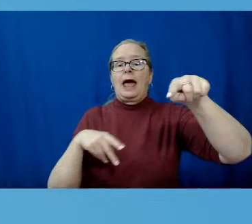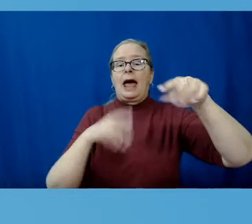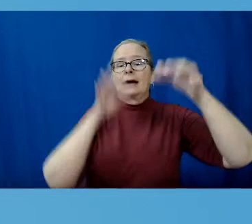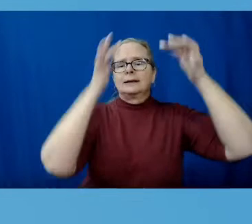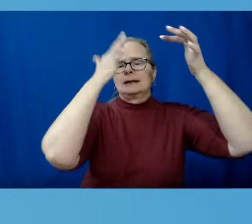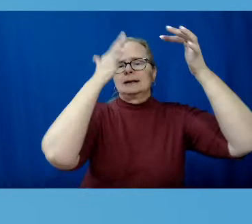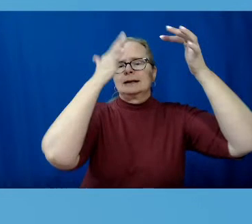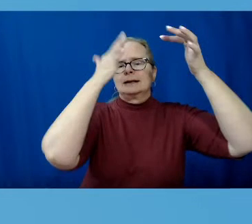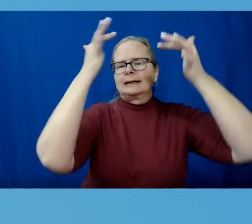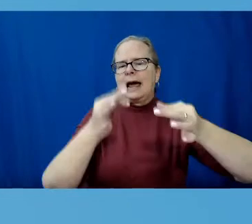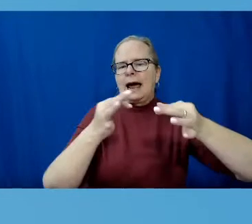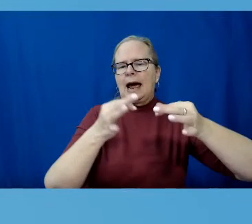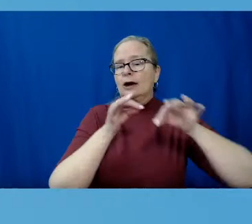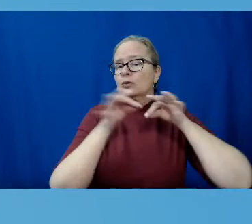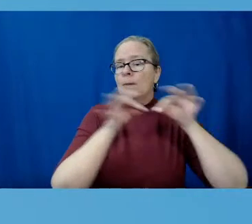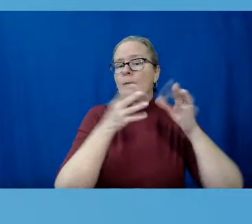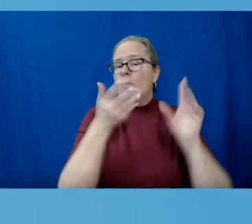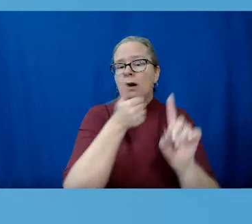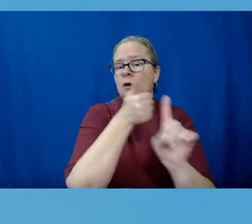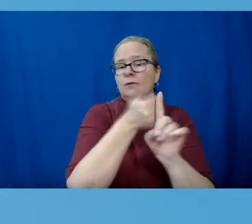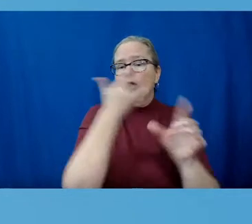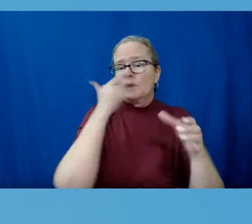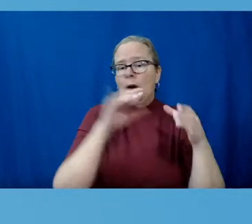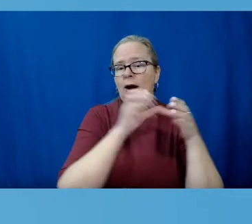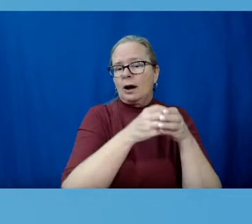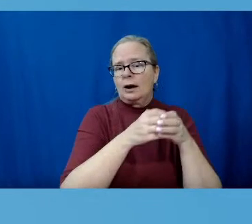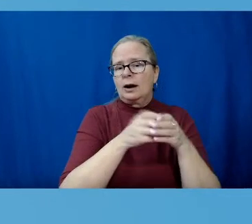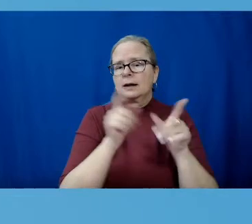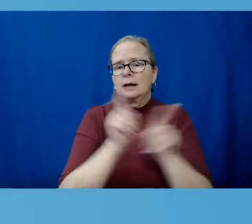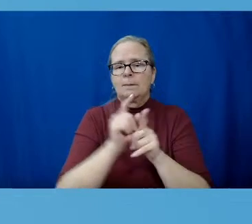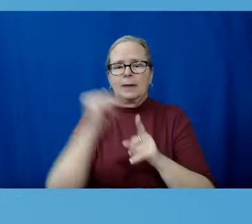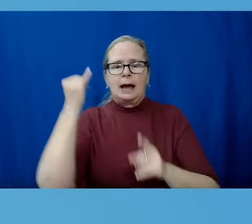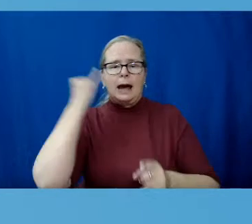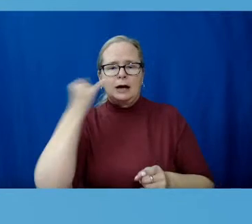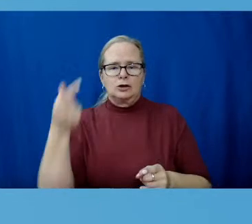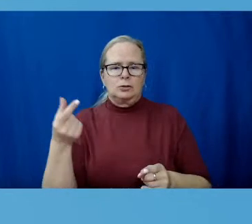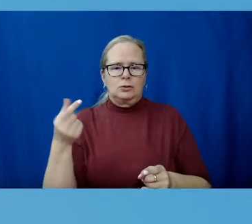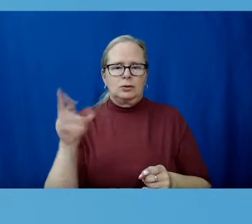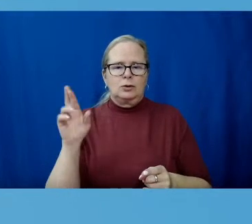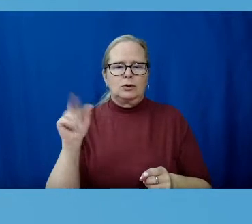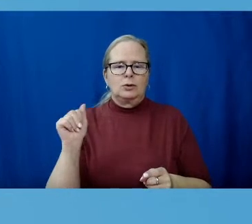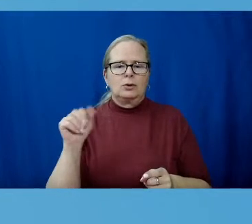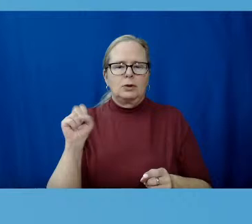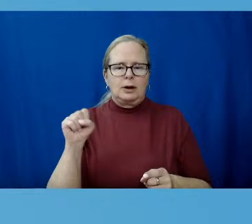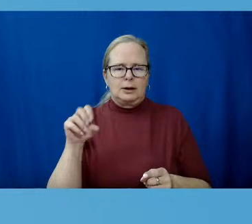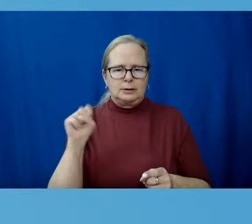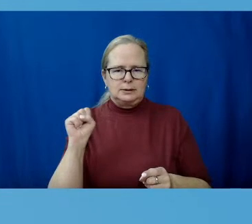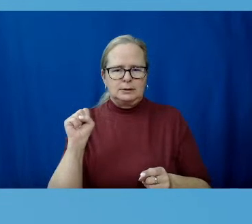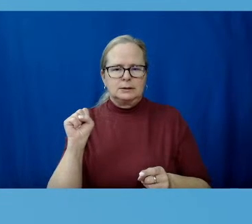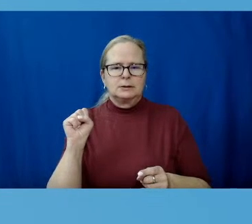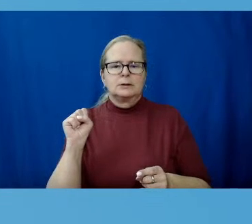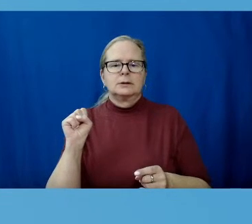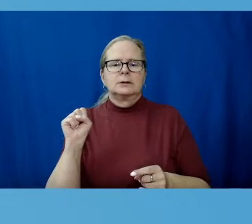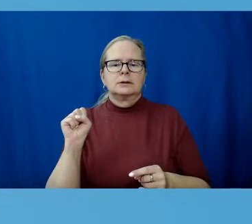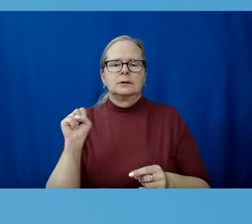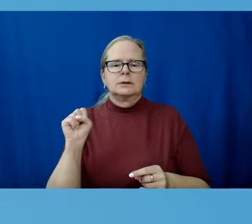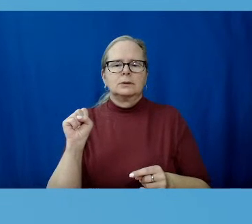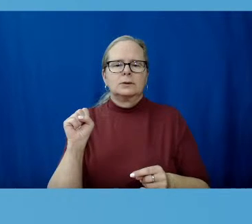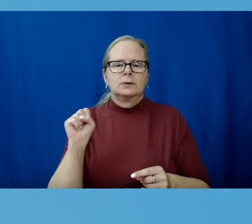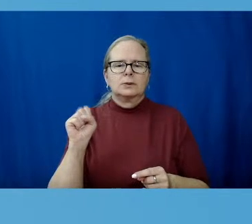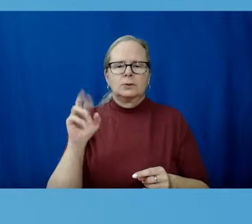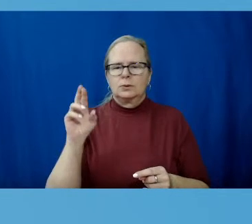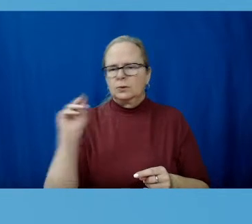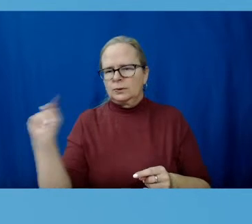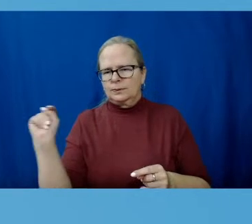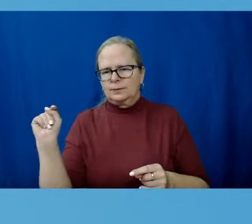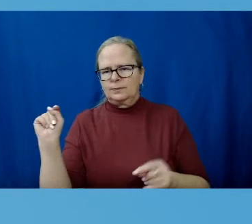fall. Let's see what happens in April, but he also prevent Brian Jean from becoming a UCP nominee in Fort McMurray.